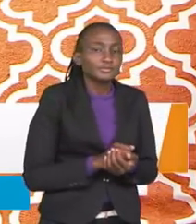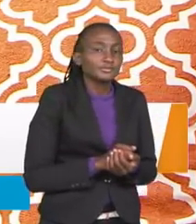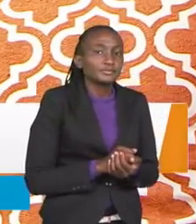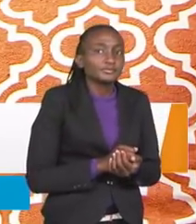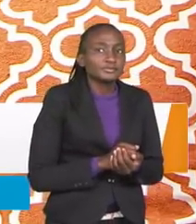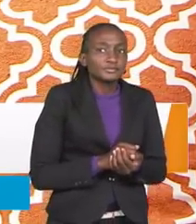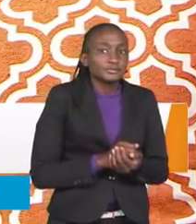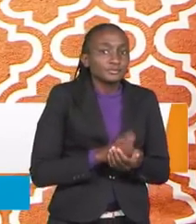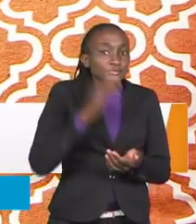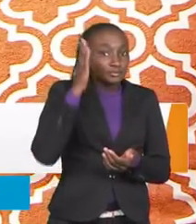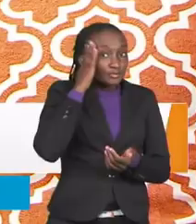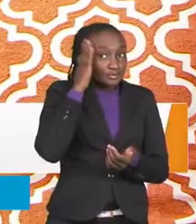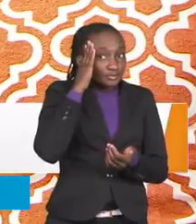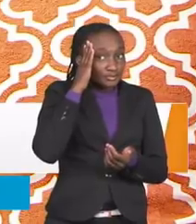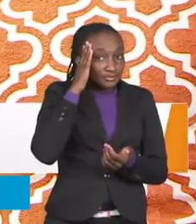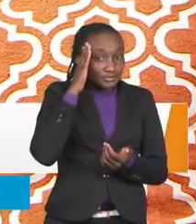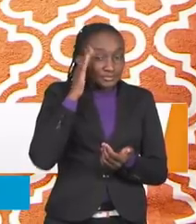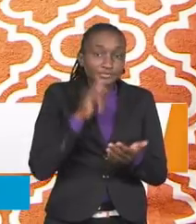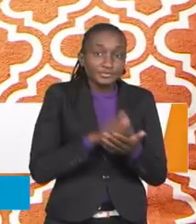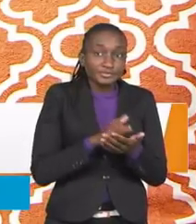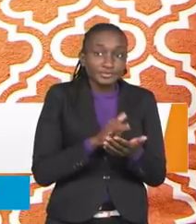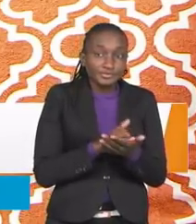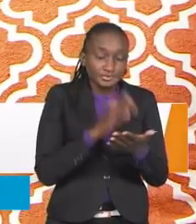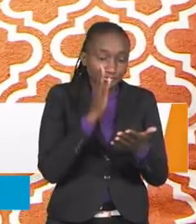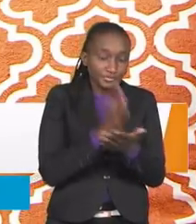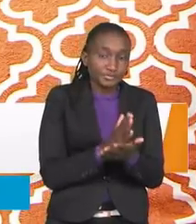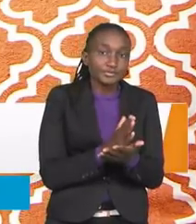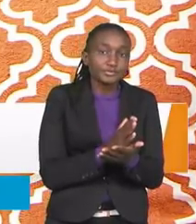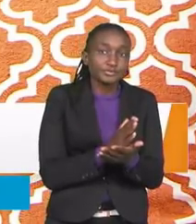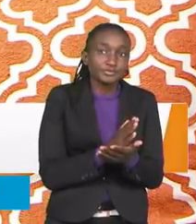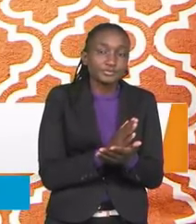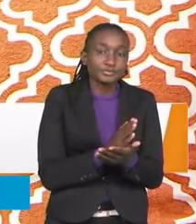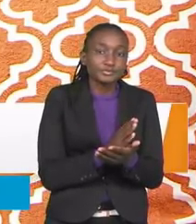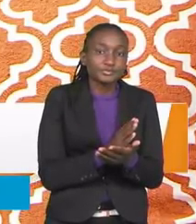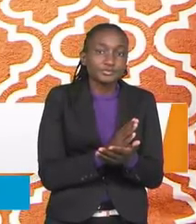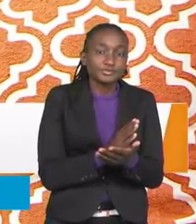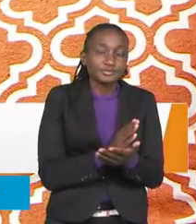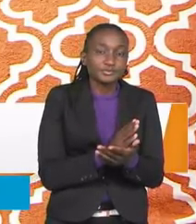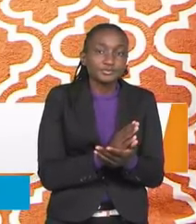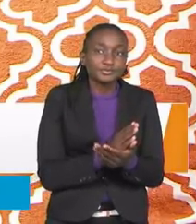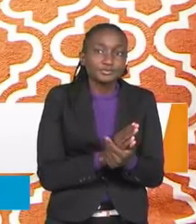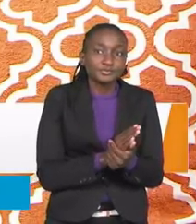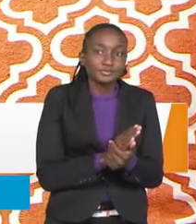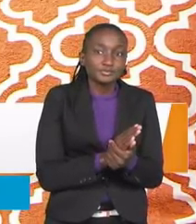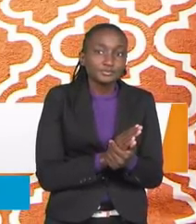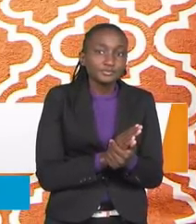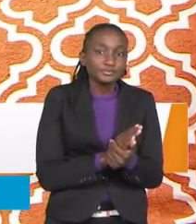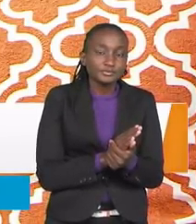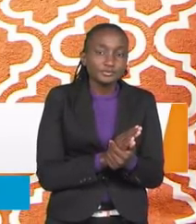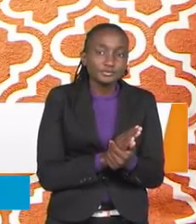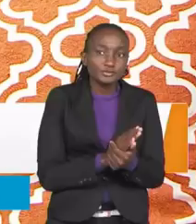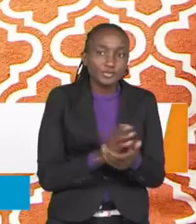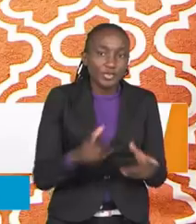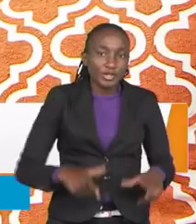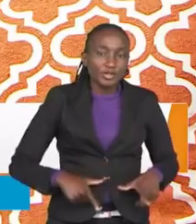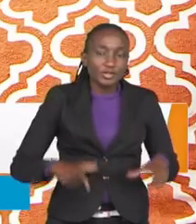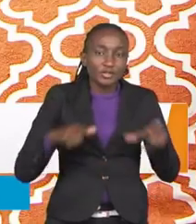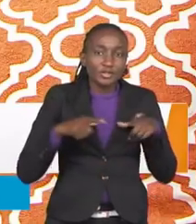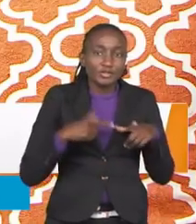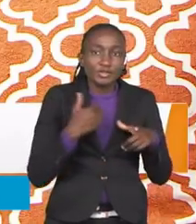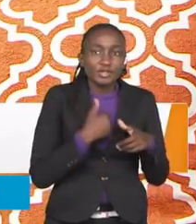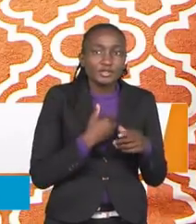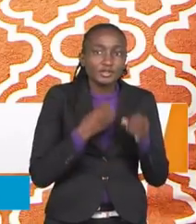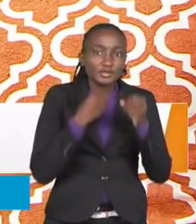know, that's actually the reality of, you know, life has so